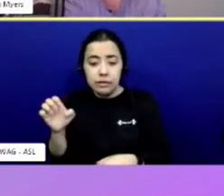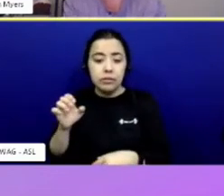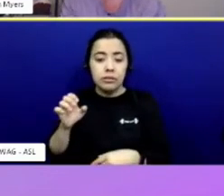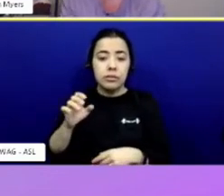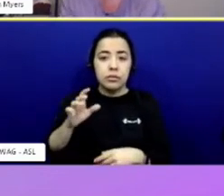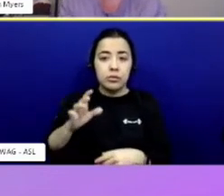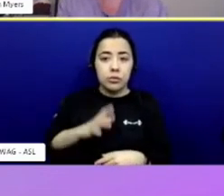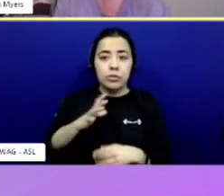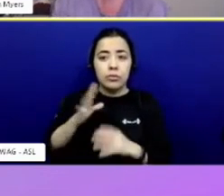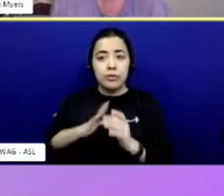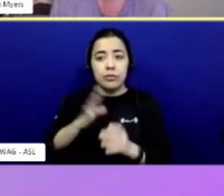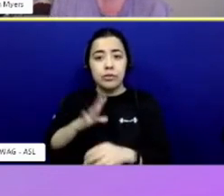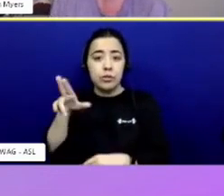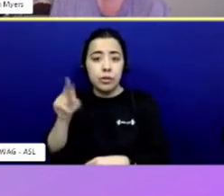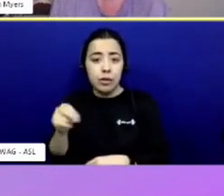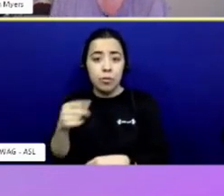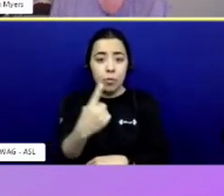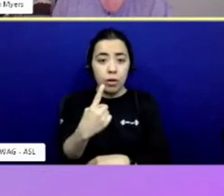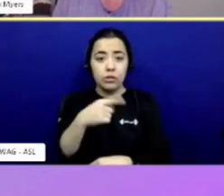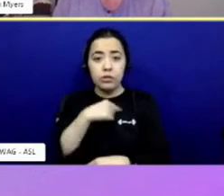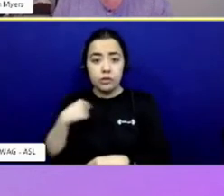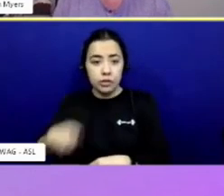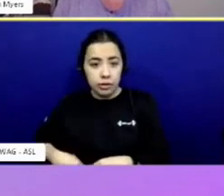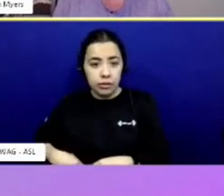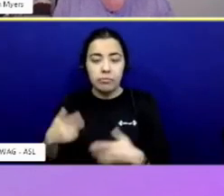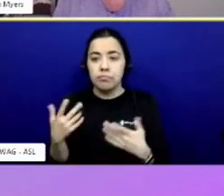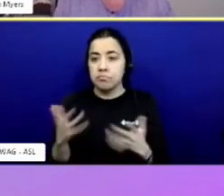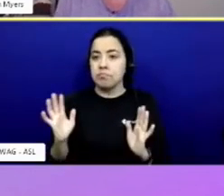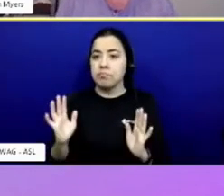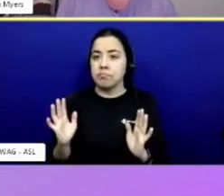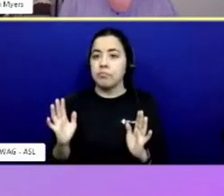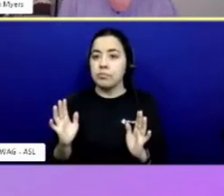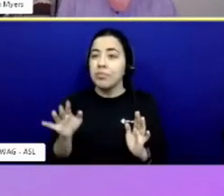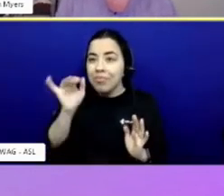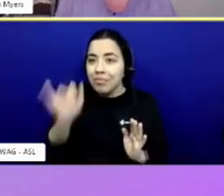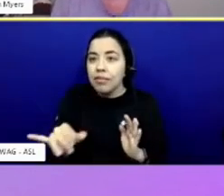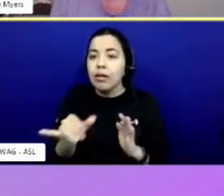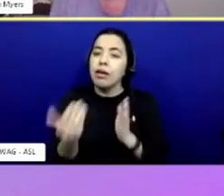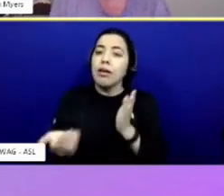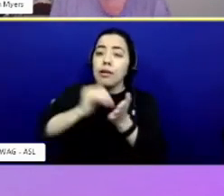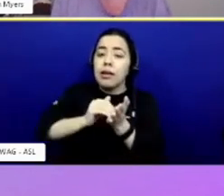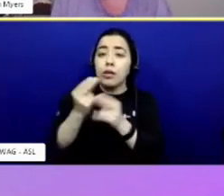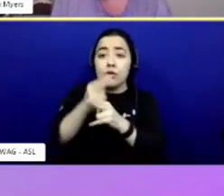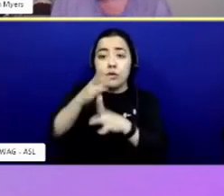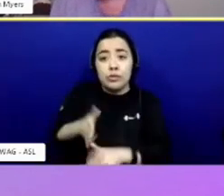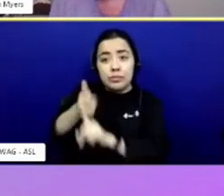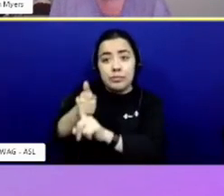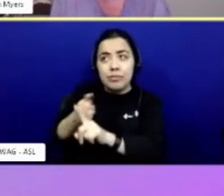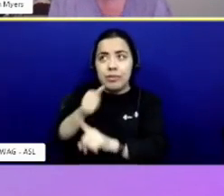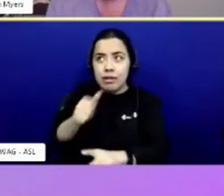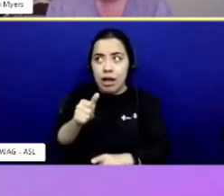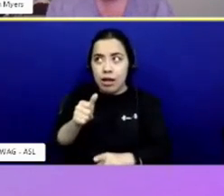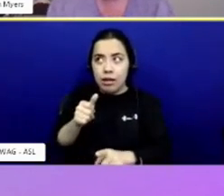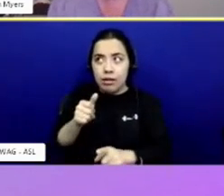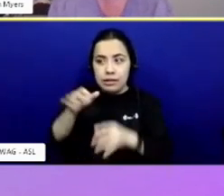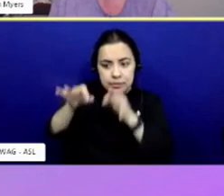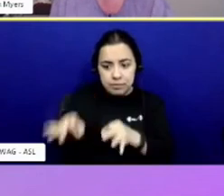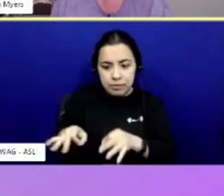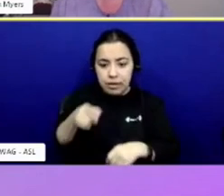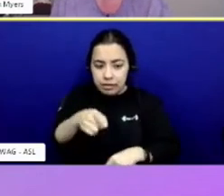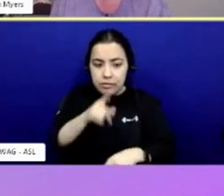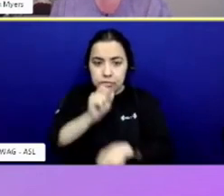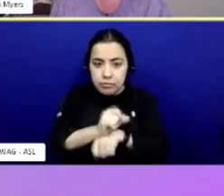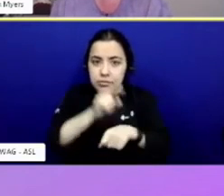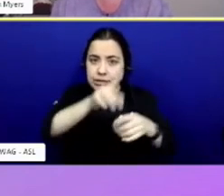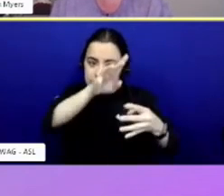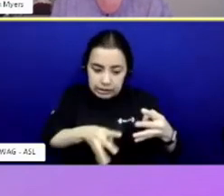UN, 1, China. Okay, so again, the user wasn't actually told anything about the fact that this was a